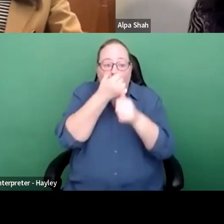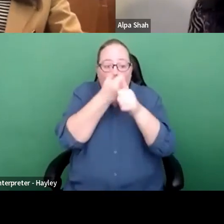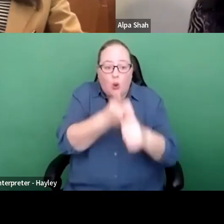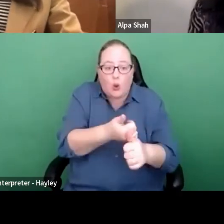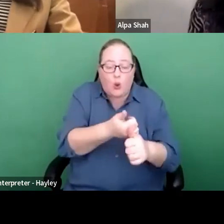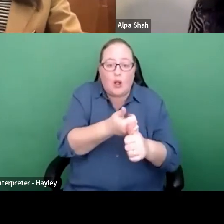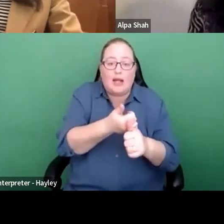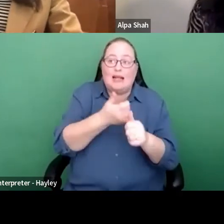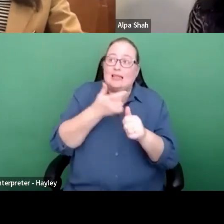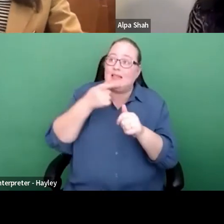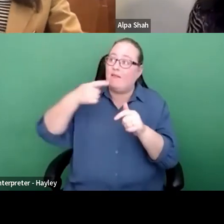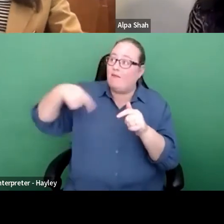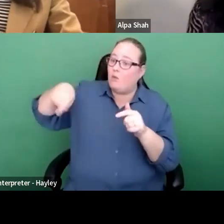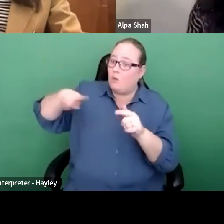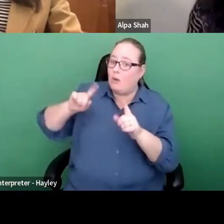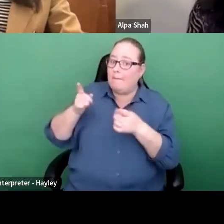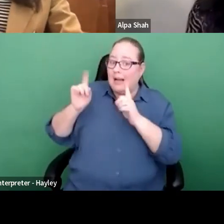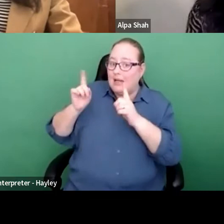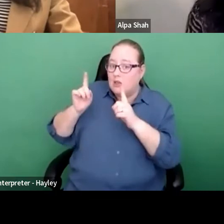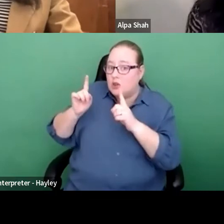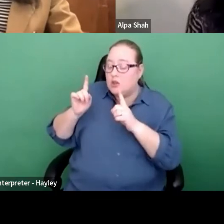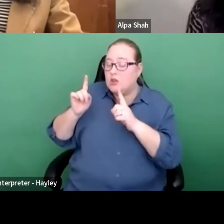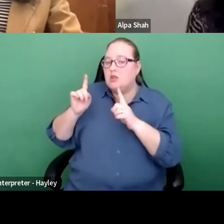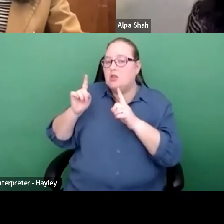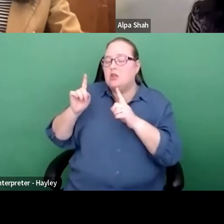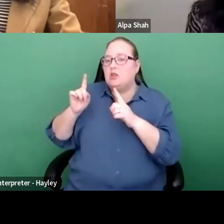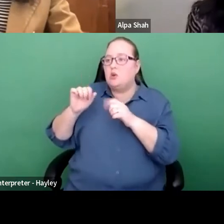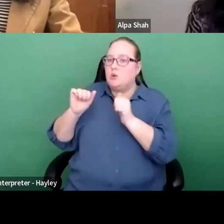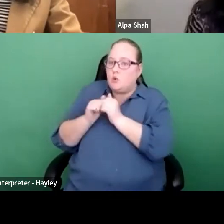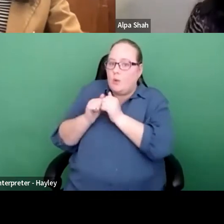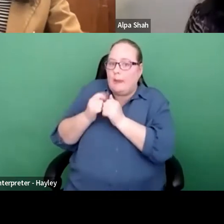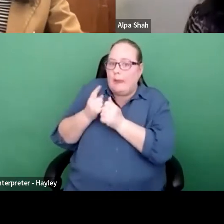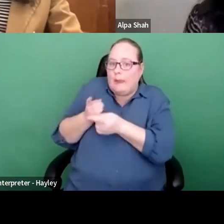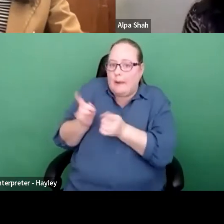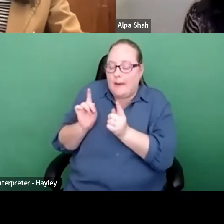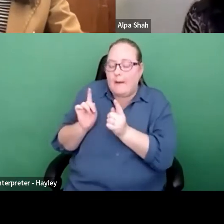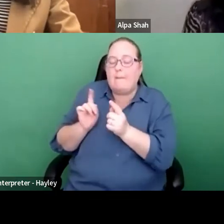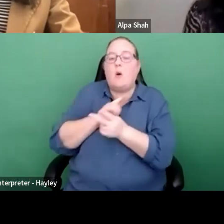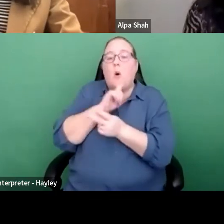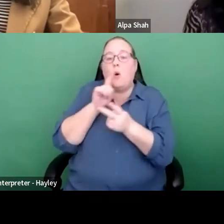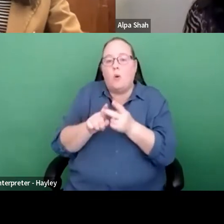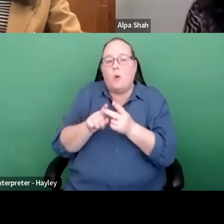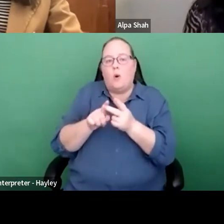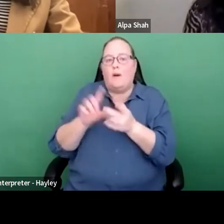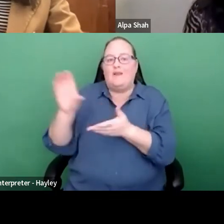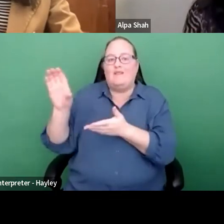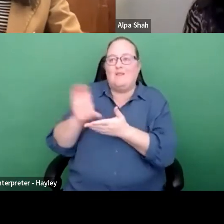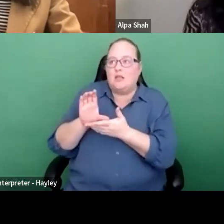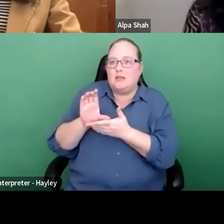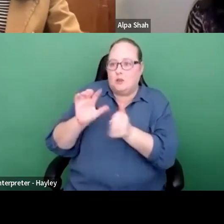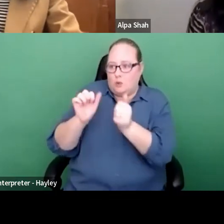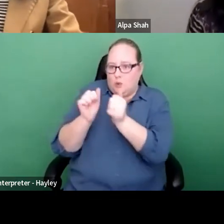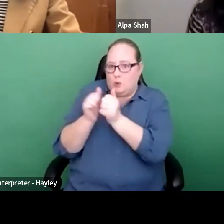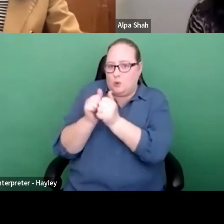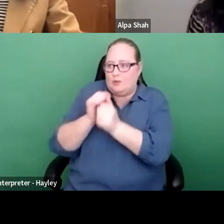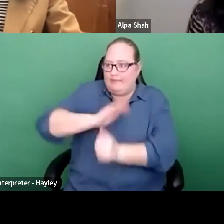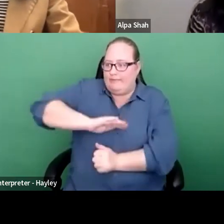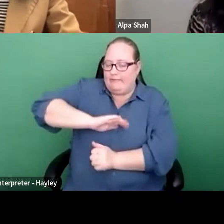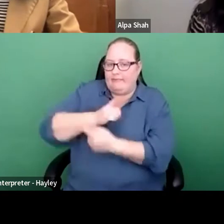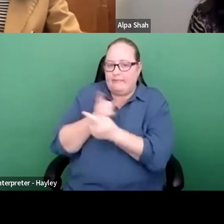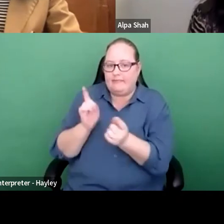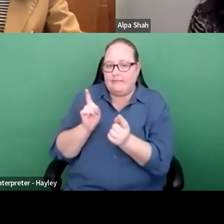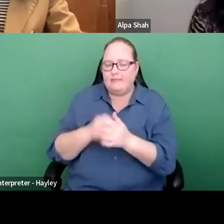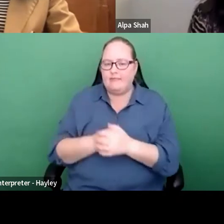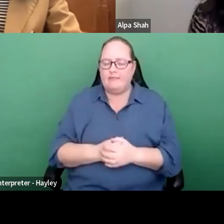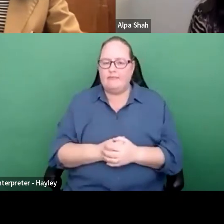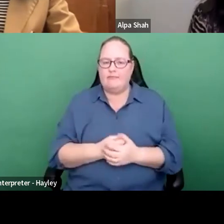managers or is it the organization's funders? How would the person at the heart of these actions want me to be